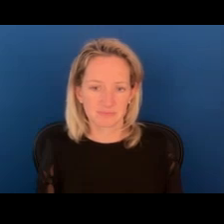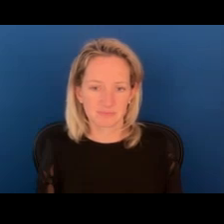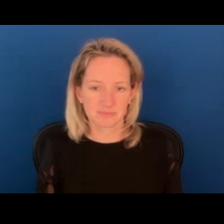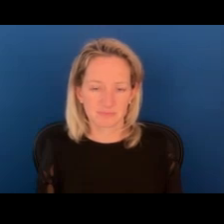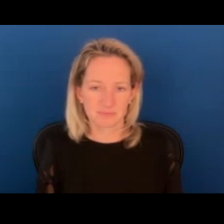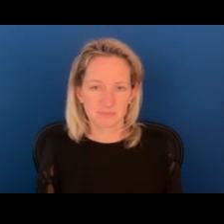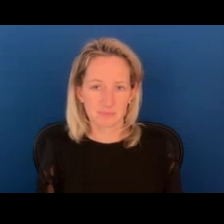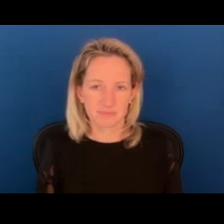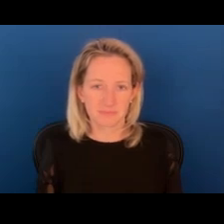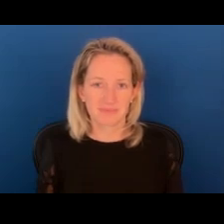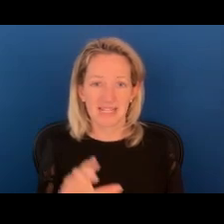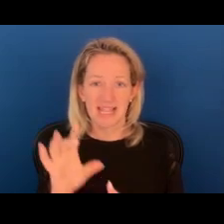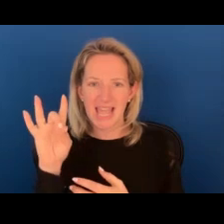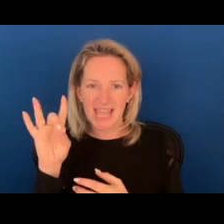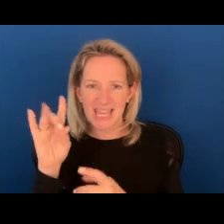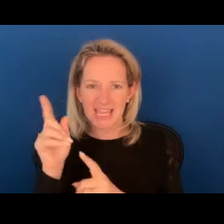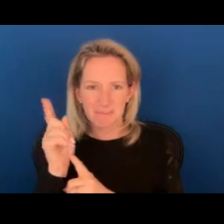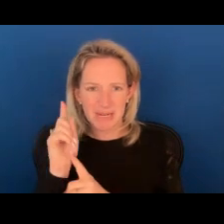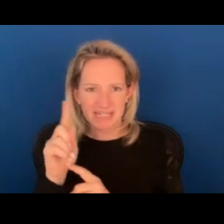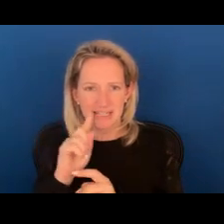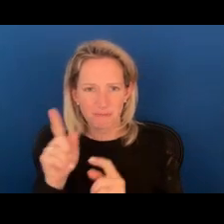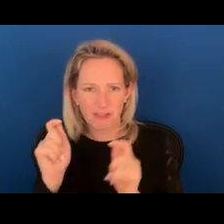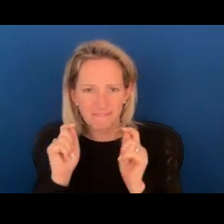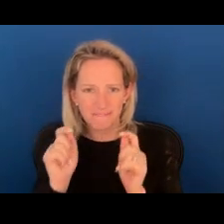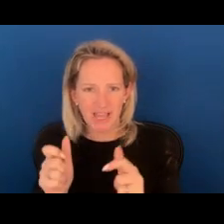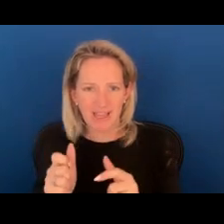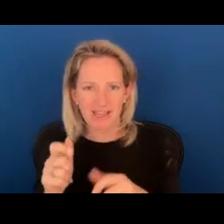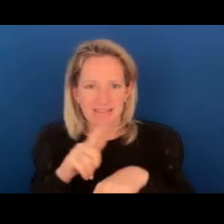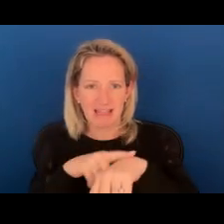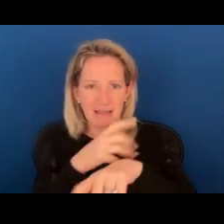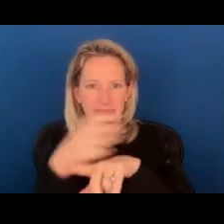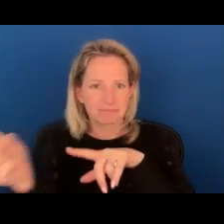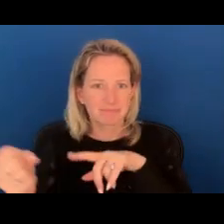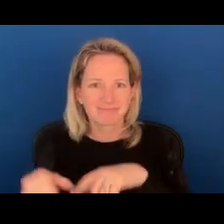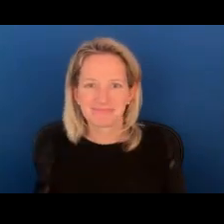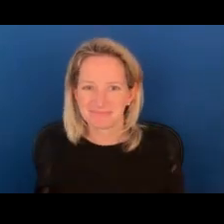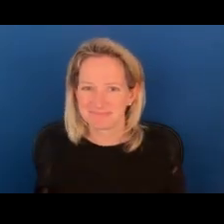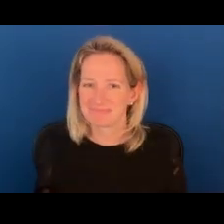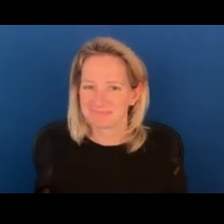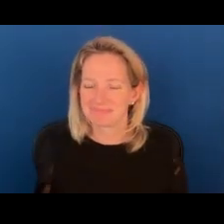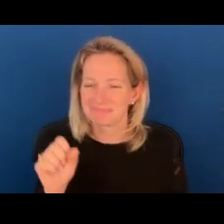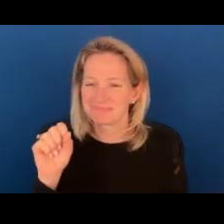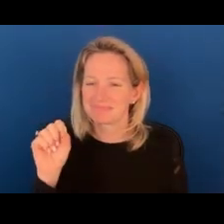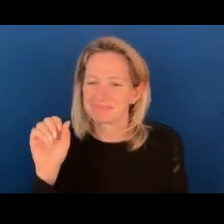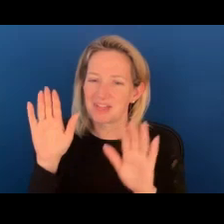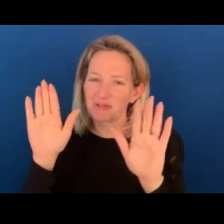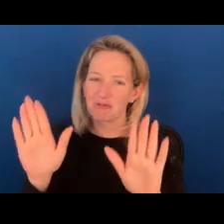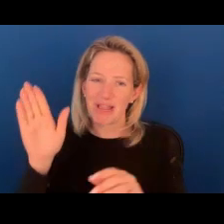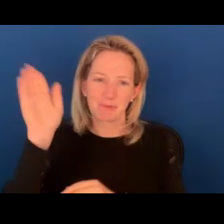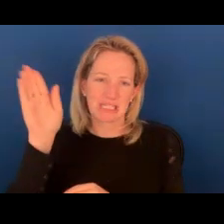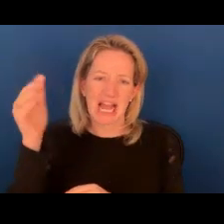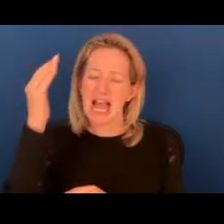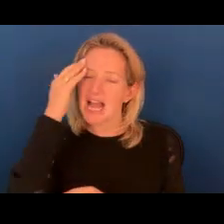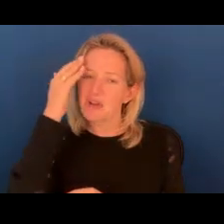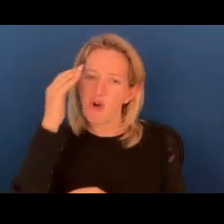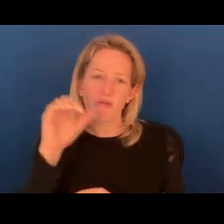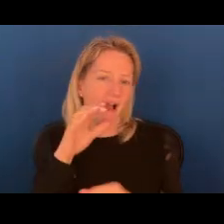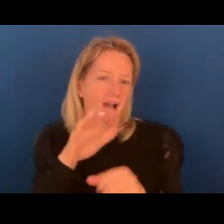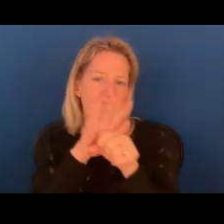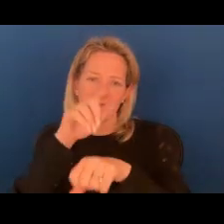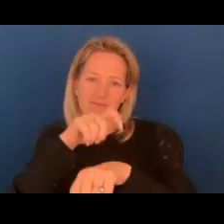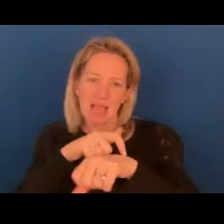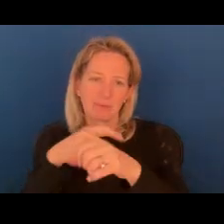Eight minutes goes by really fast. Hi, yeah, great presentation. I know you didn't have time to talk about the challenges, so I just